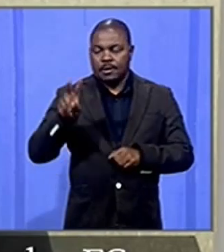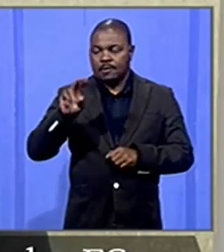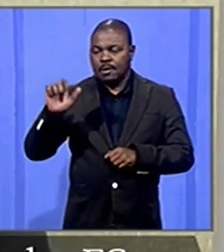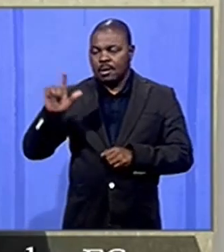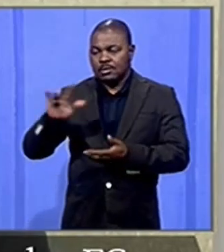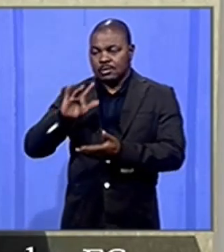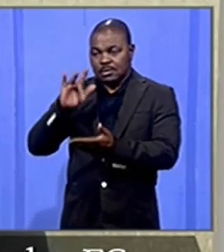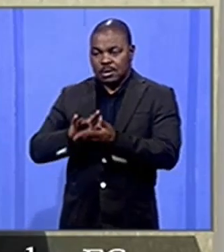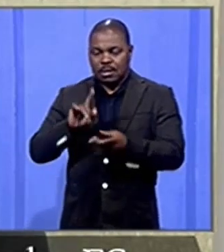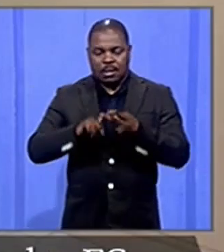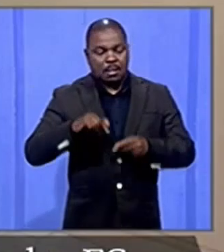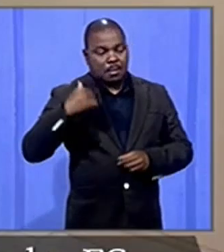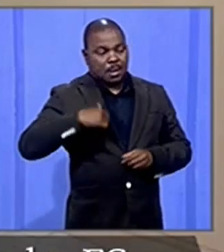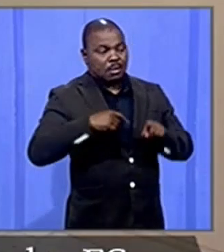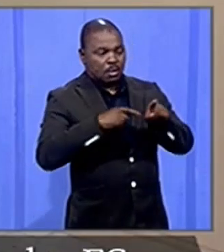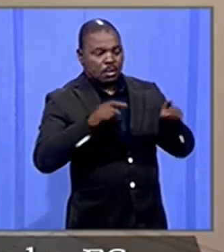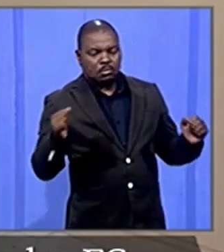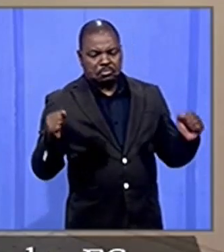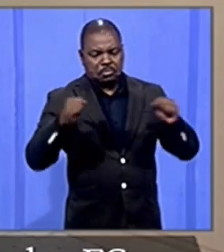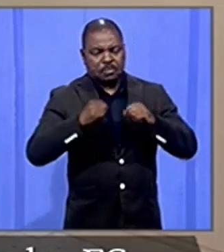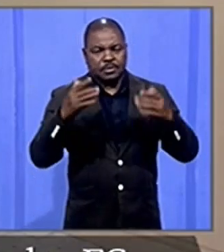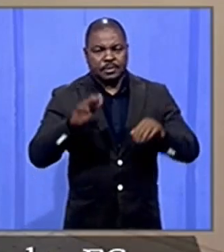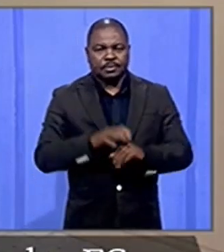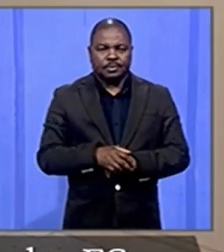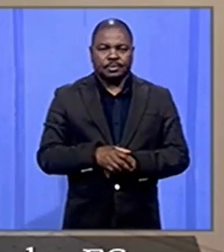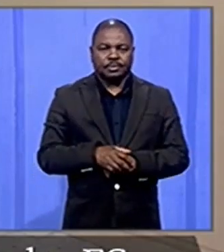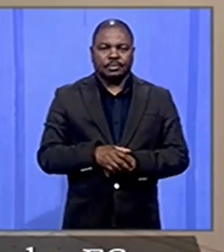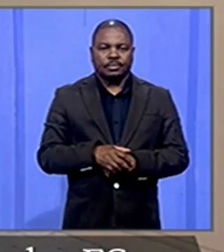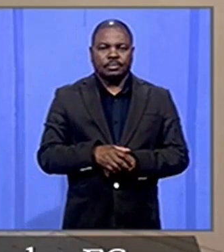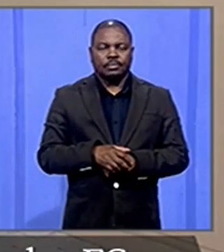the affected municipalities. How maintain